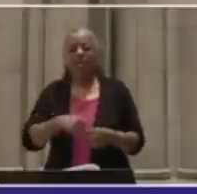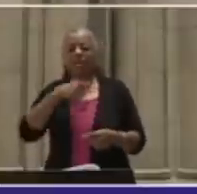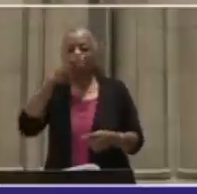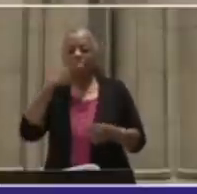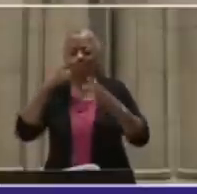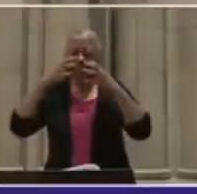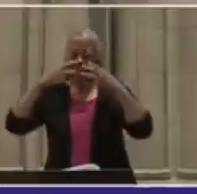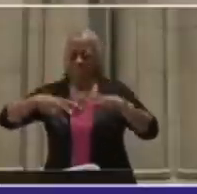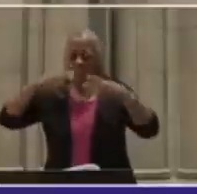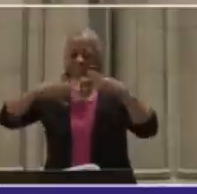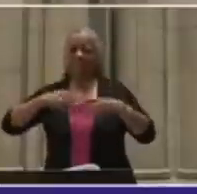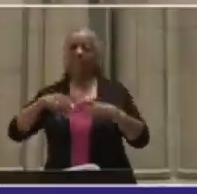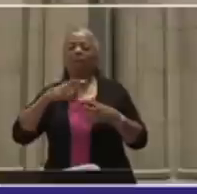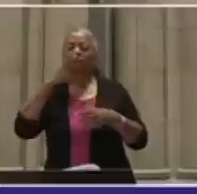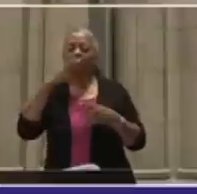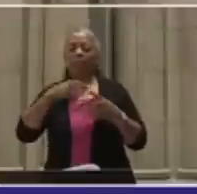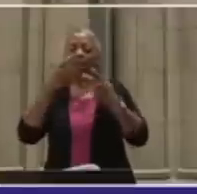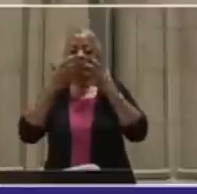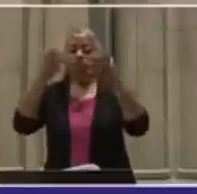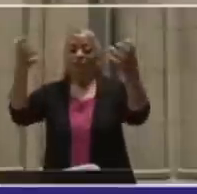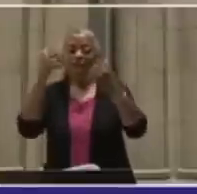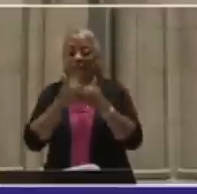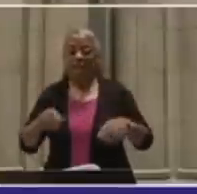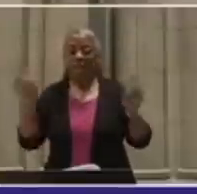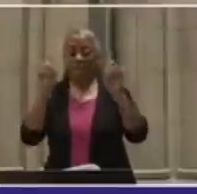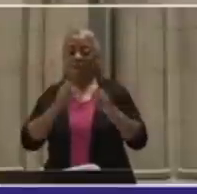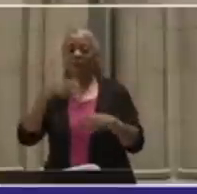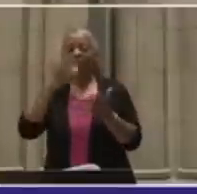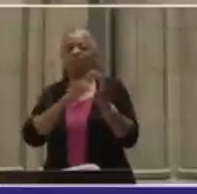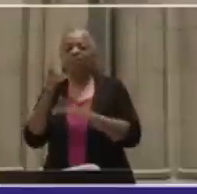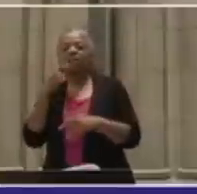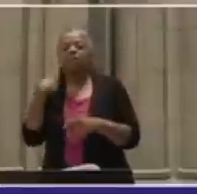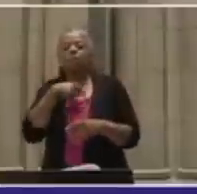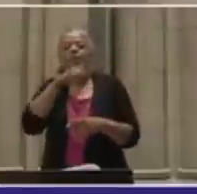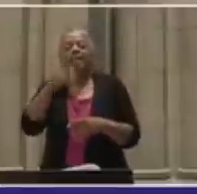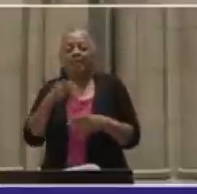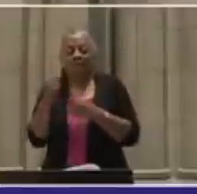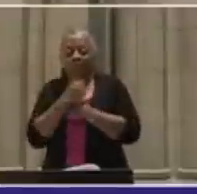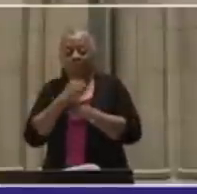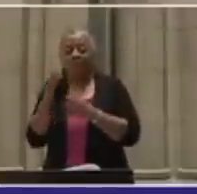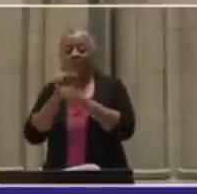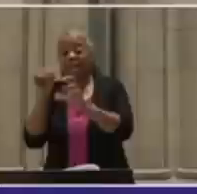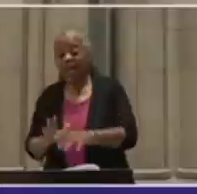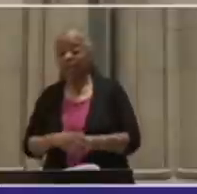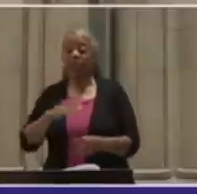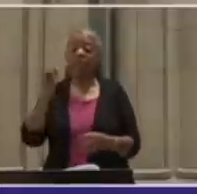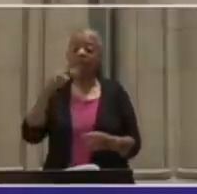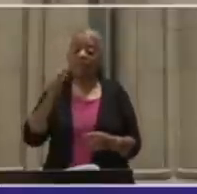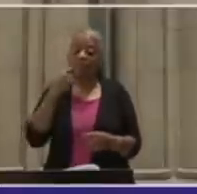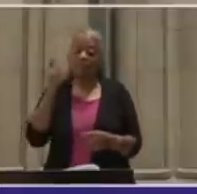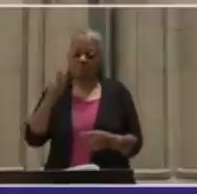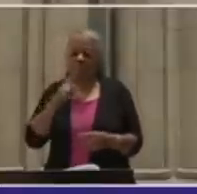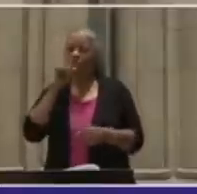public tears and public outcry everywhere. Jesus said we need love laborers. Amos said we need real